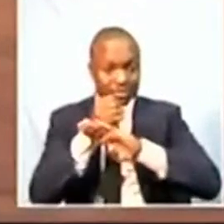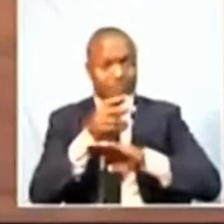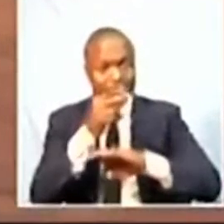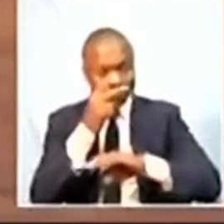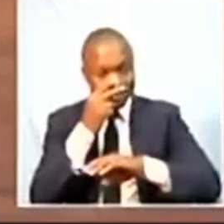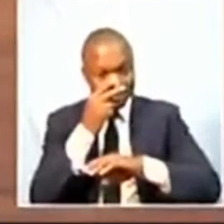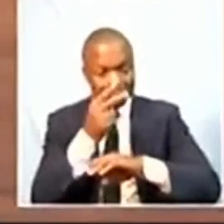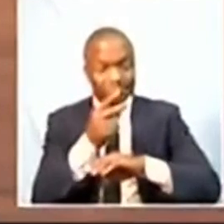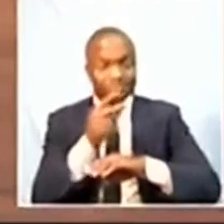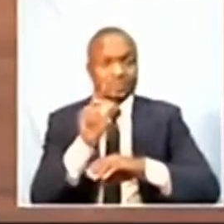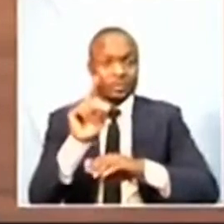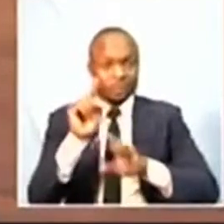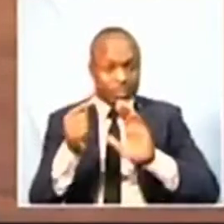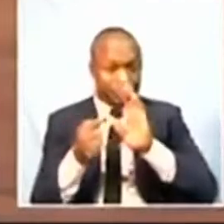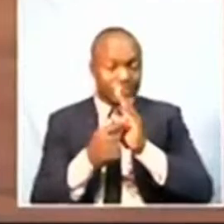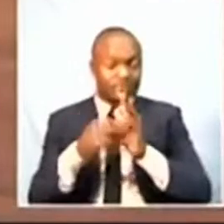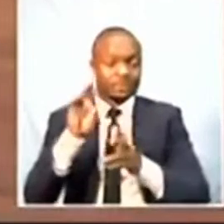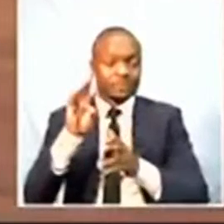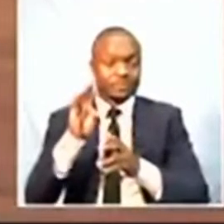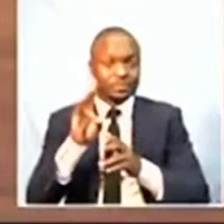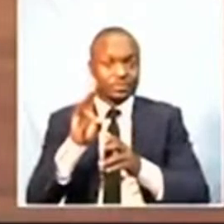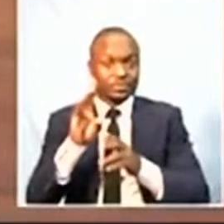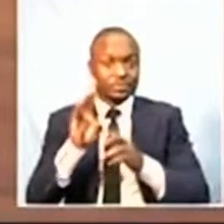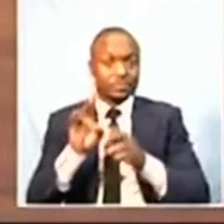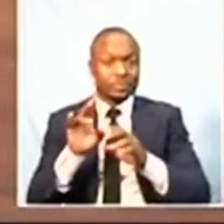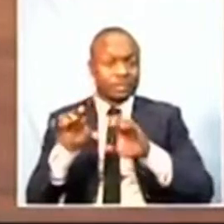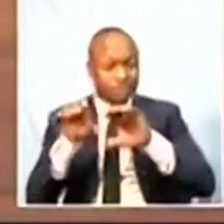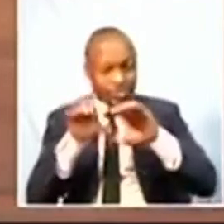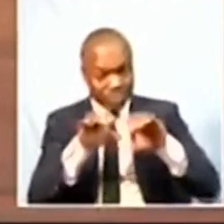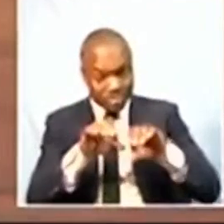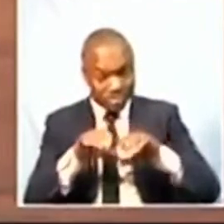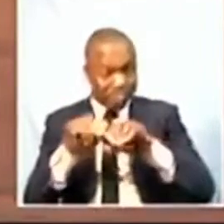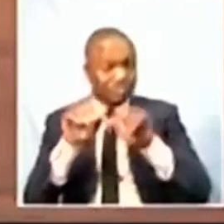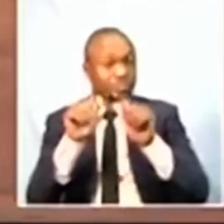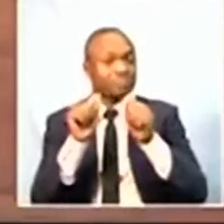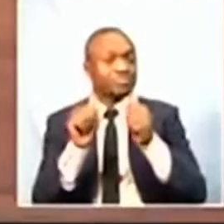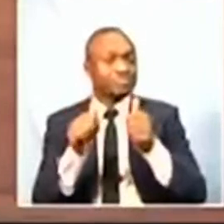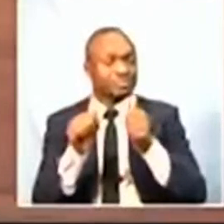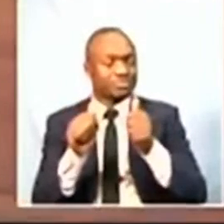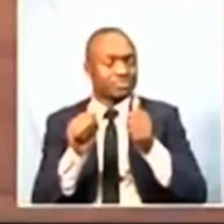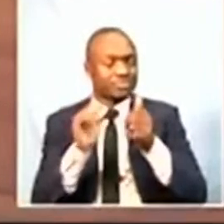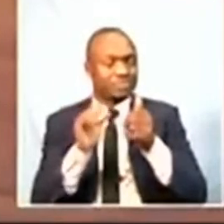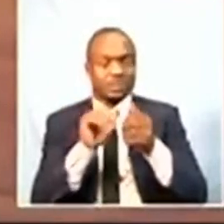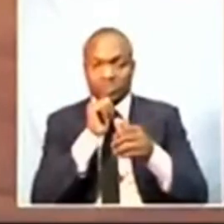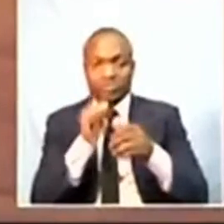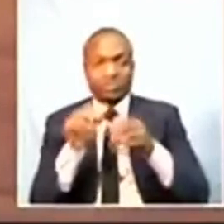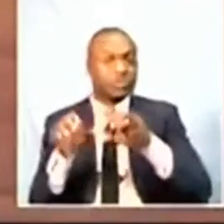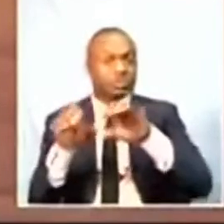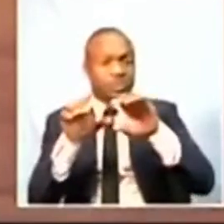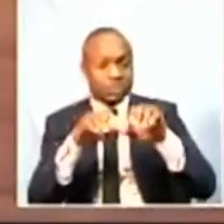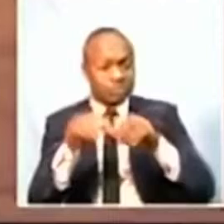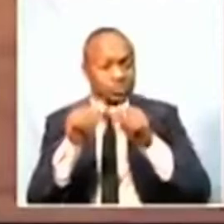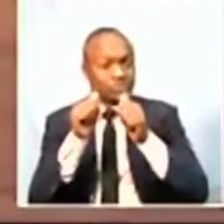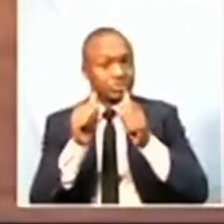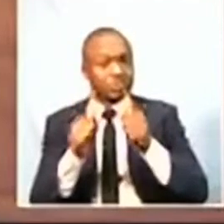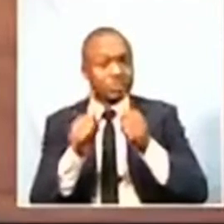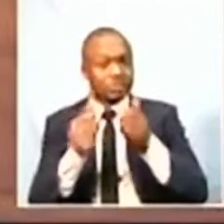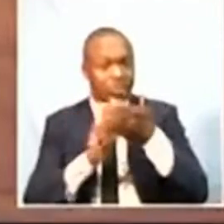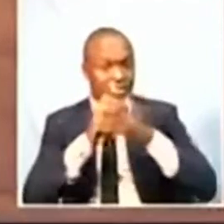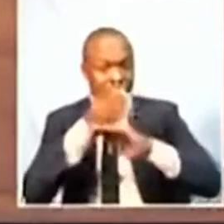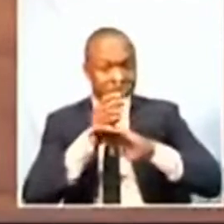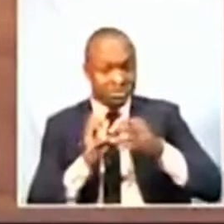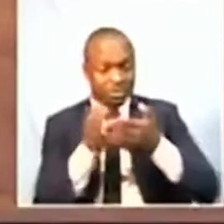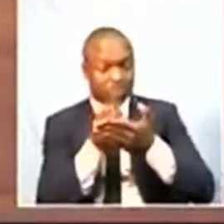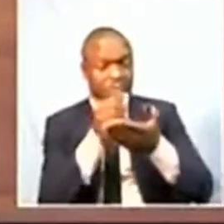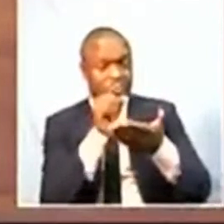the 1.7, whether they are doing fine or they are not doing fine. After you invited them, we have, that is the base